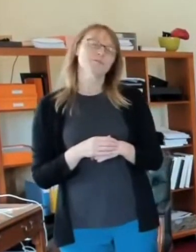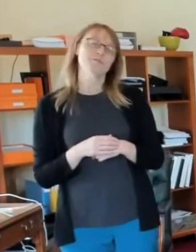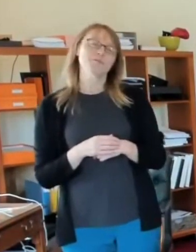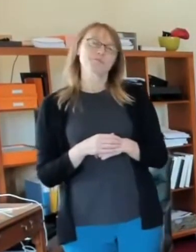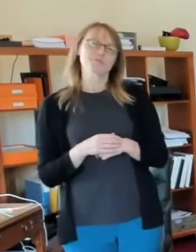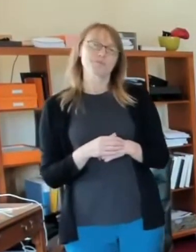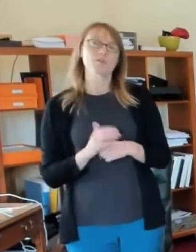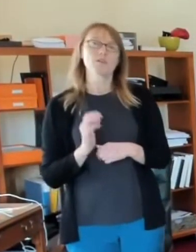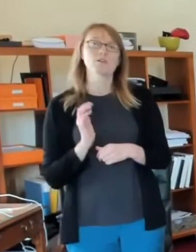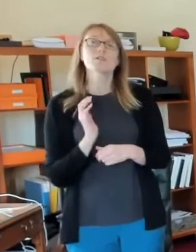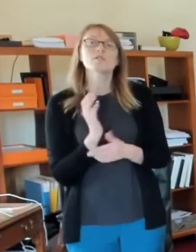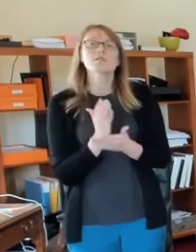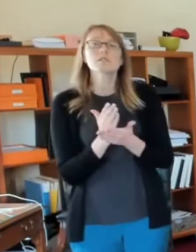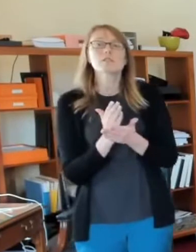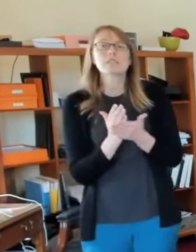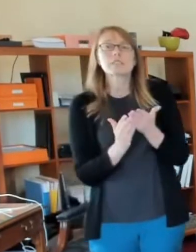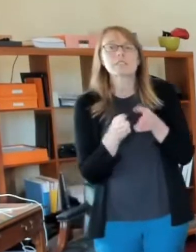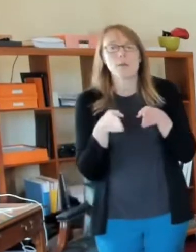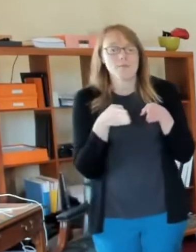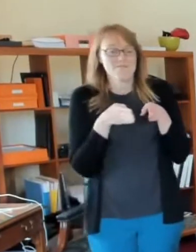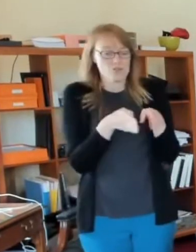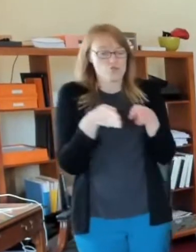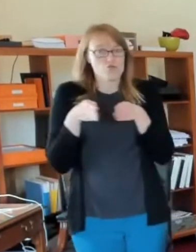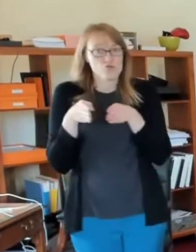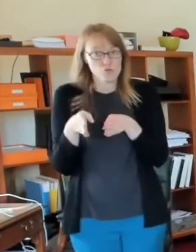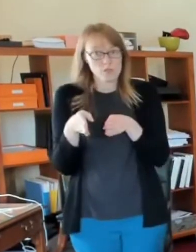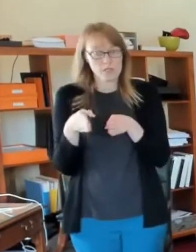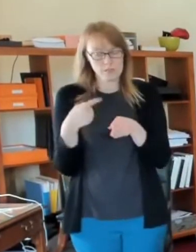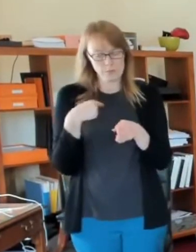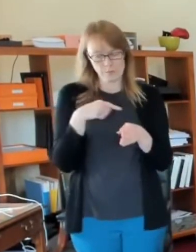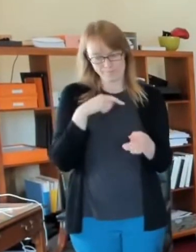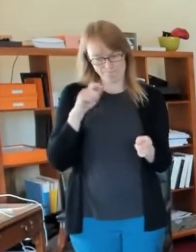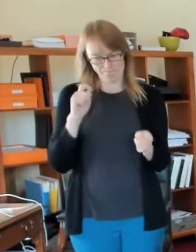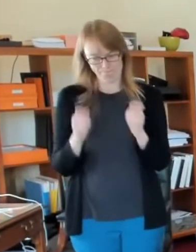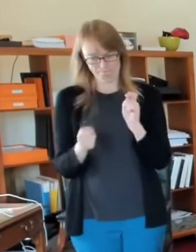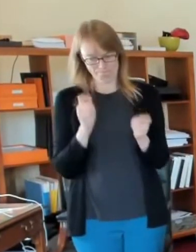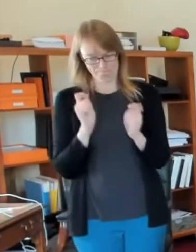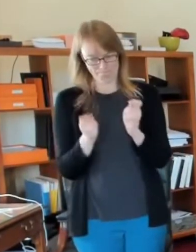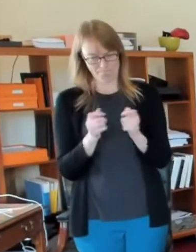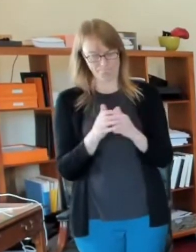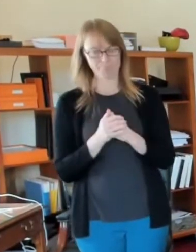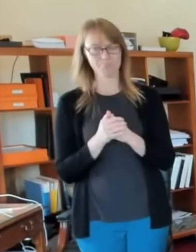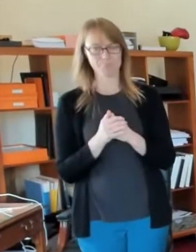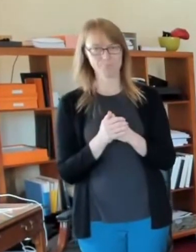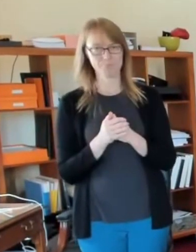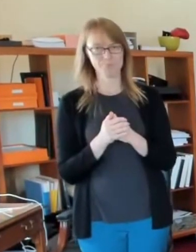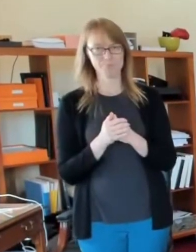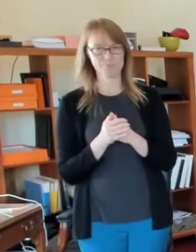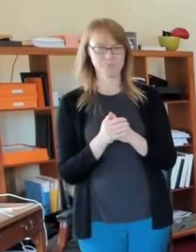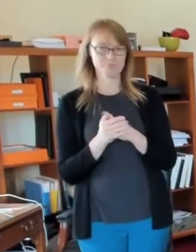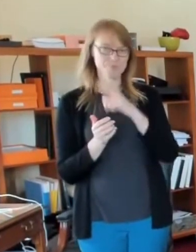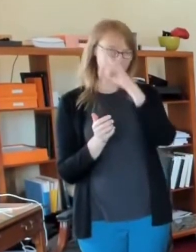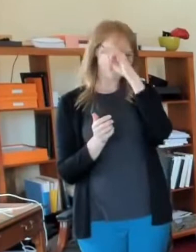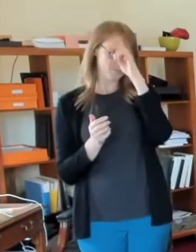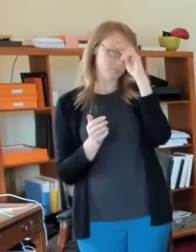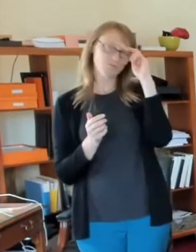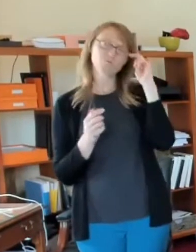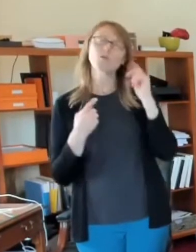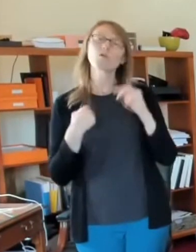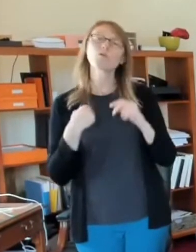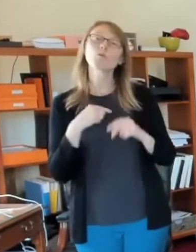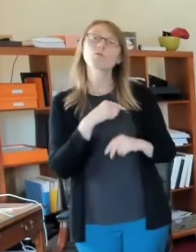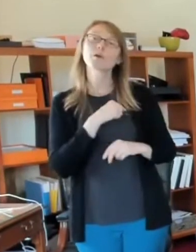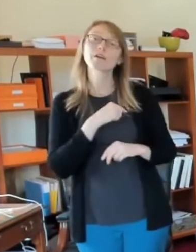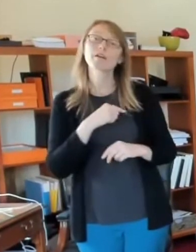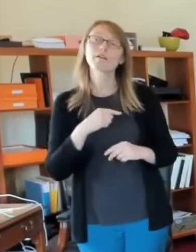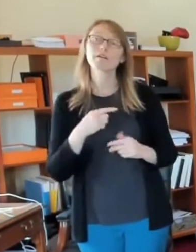our mobile reserve and special teams out on the weekend to